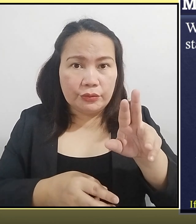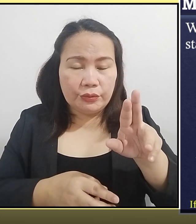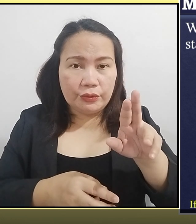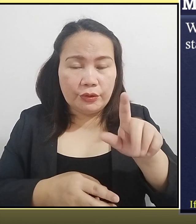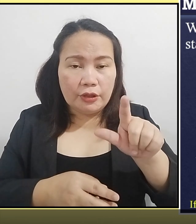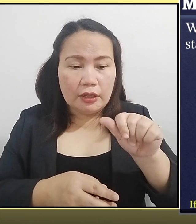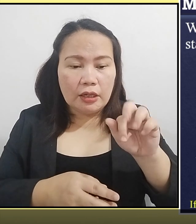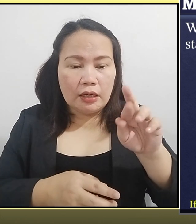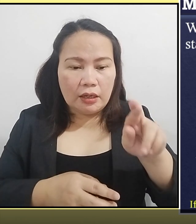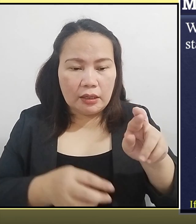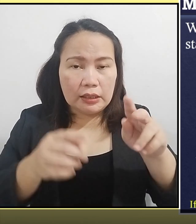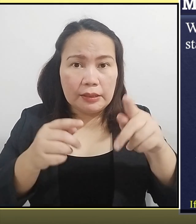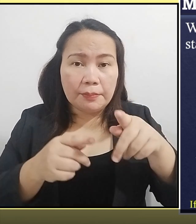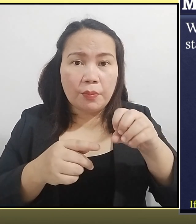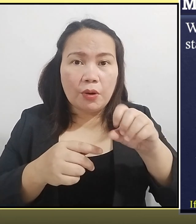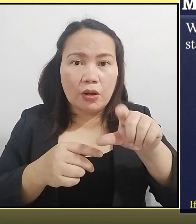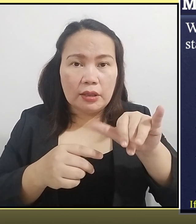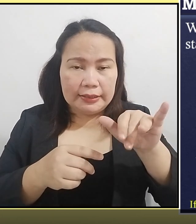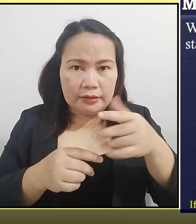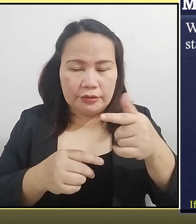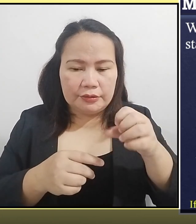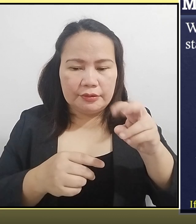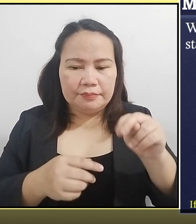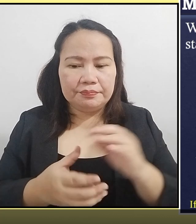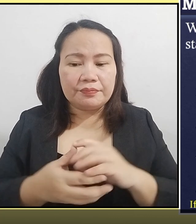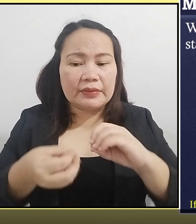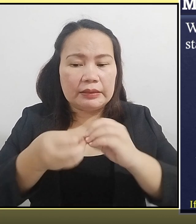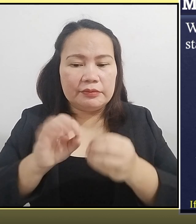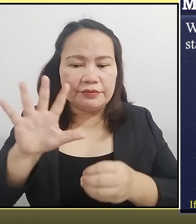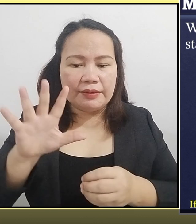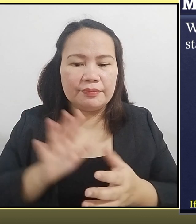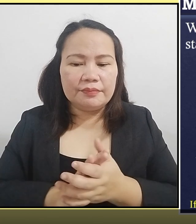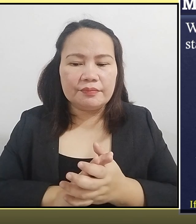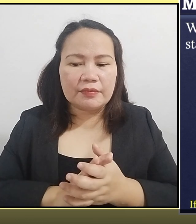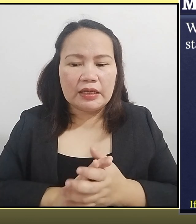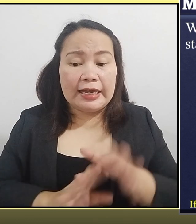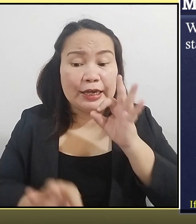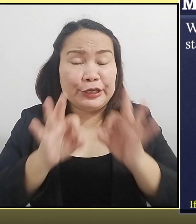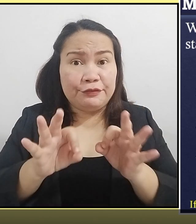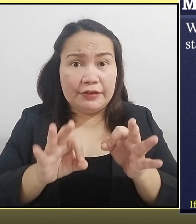student does not cheat during an examination, then